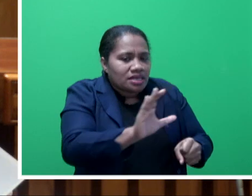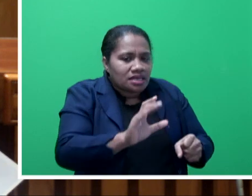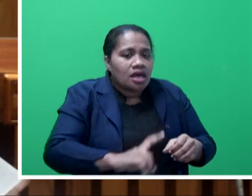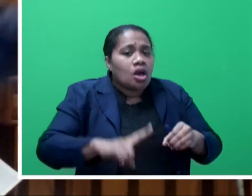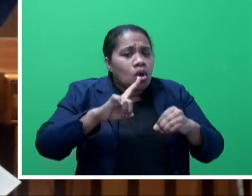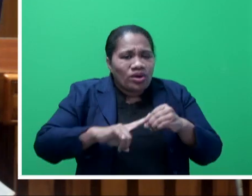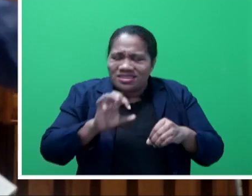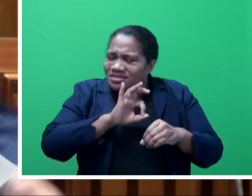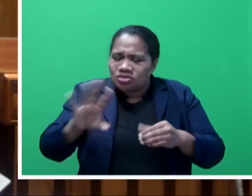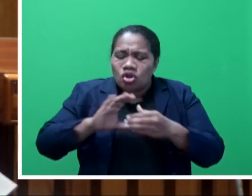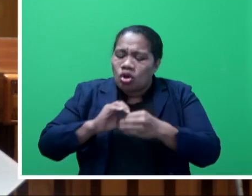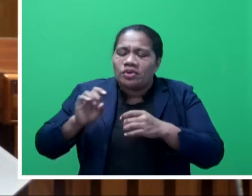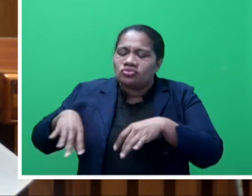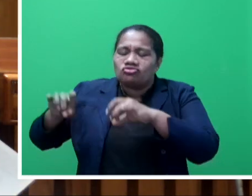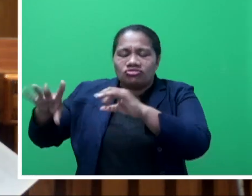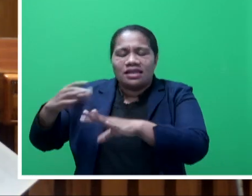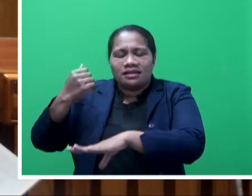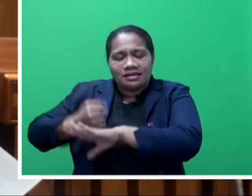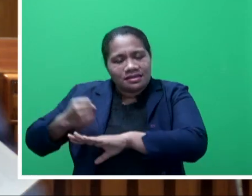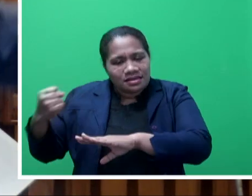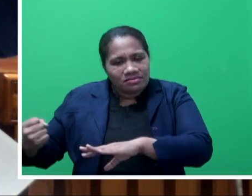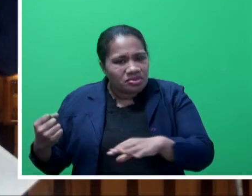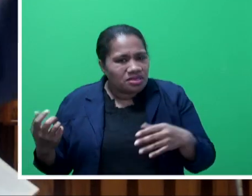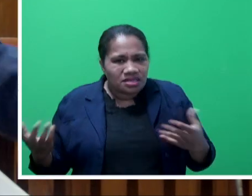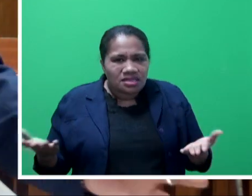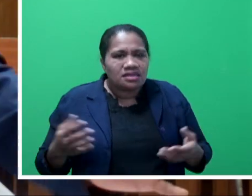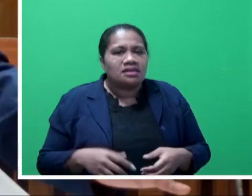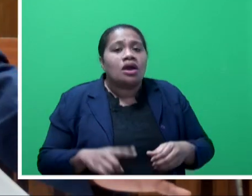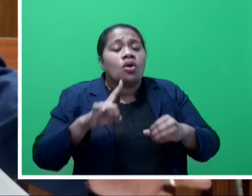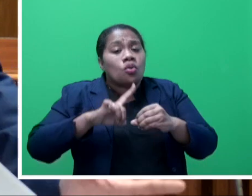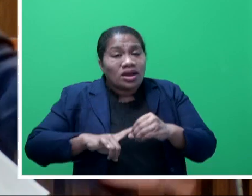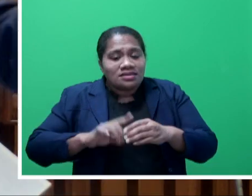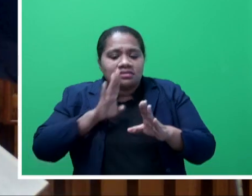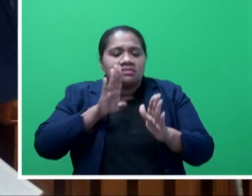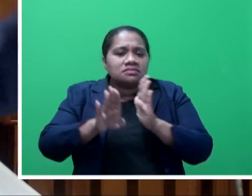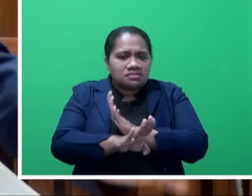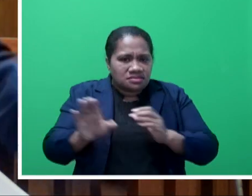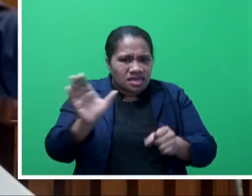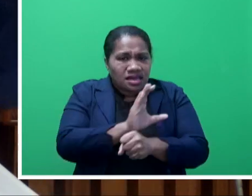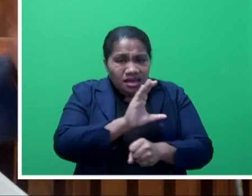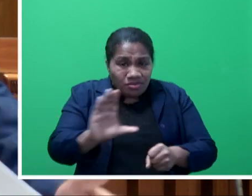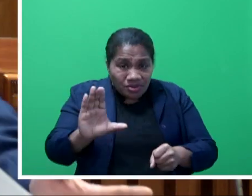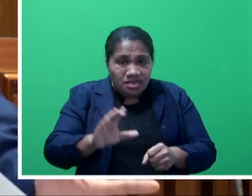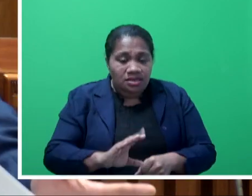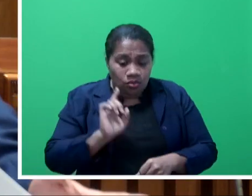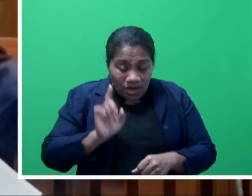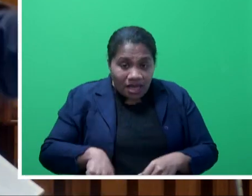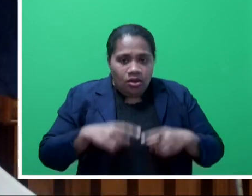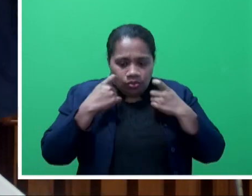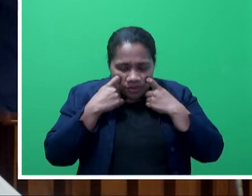the Australian government or shares, a percent of shareholding. It's a private company that will determine the